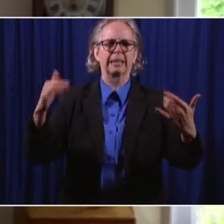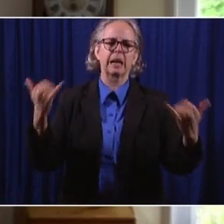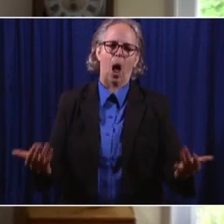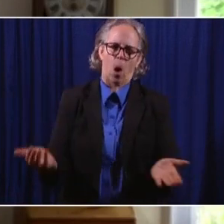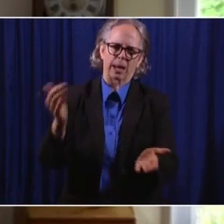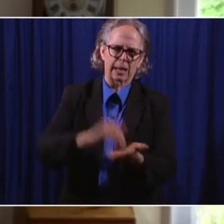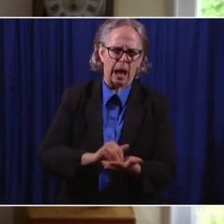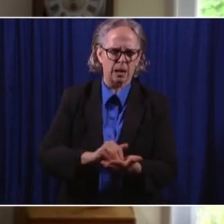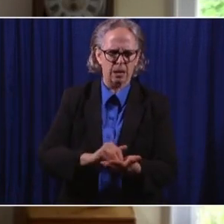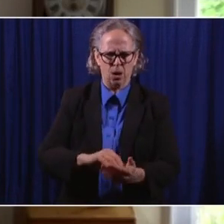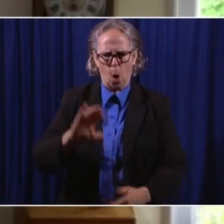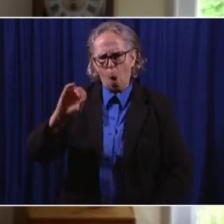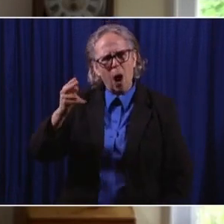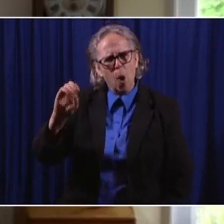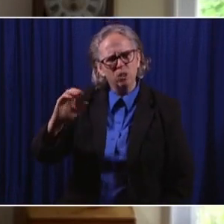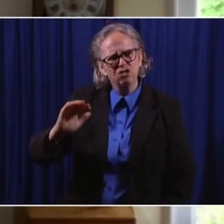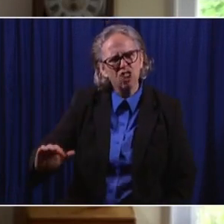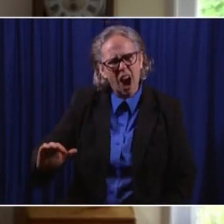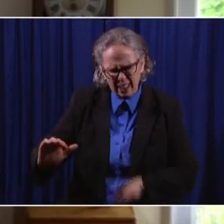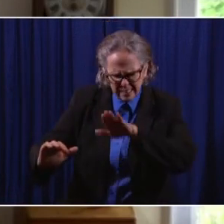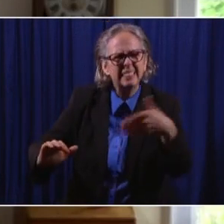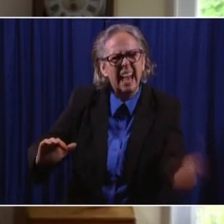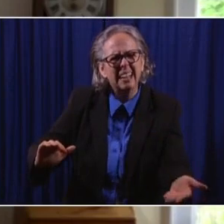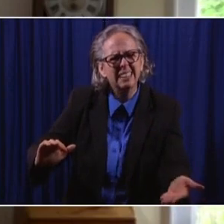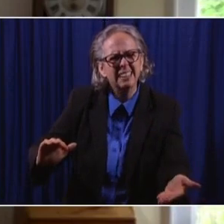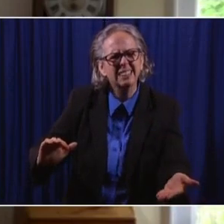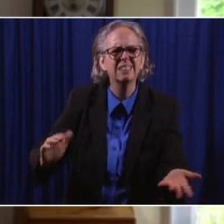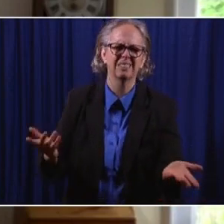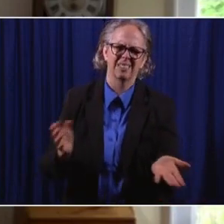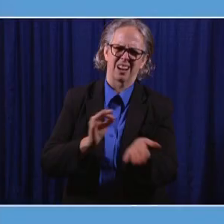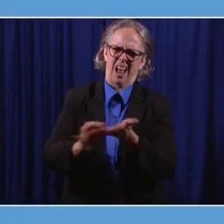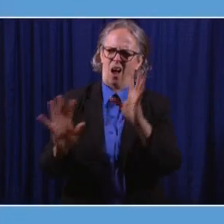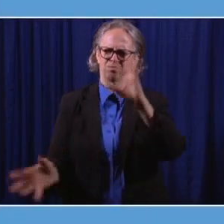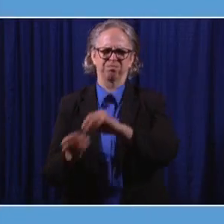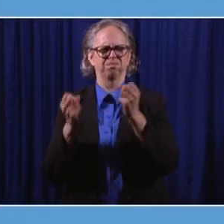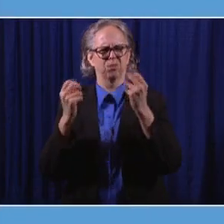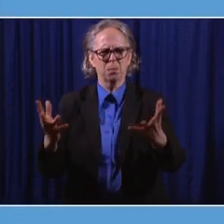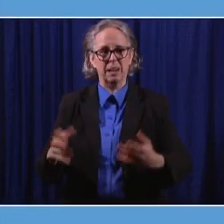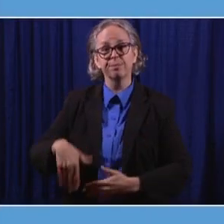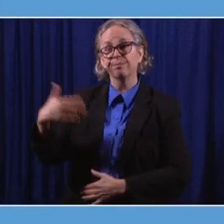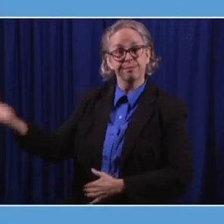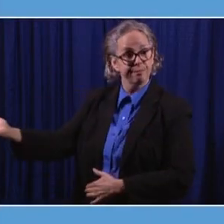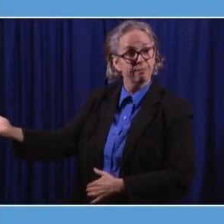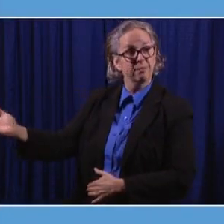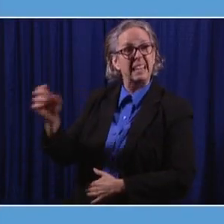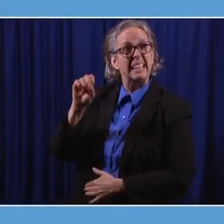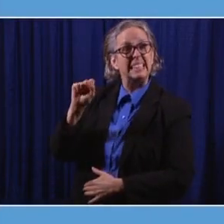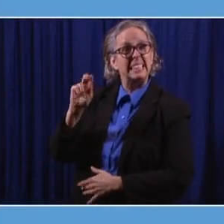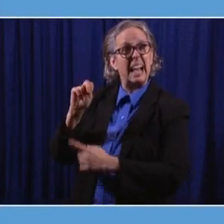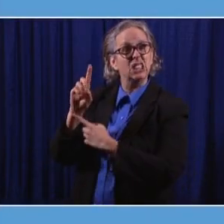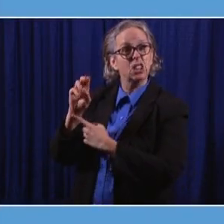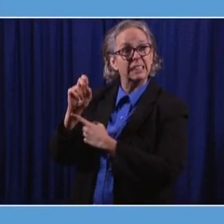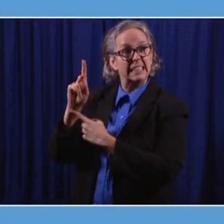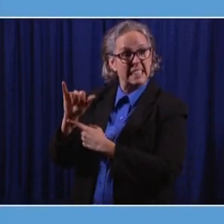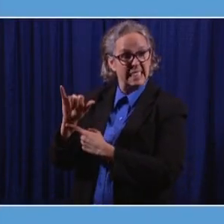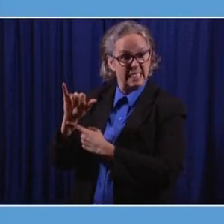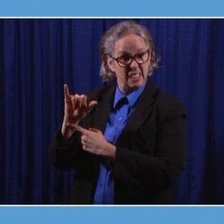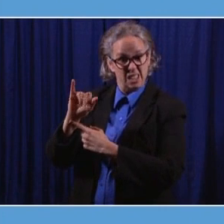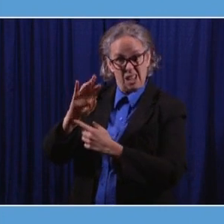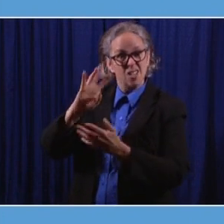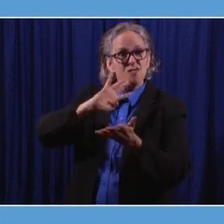Here's another case, Sandusky. Quadruple shooting in Sandusky, now homicide after victim